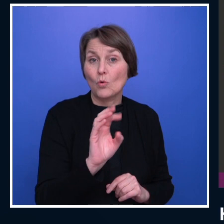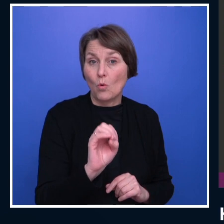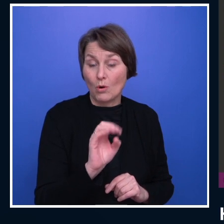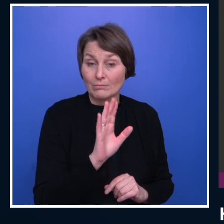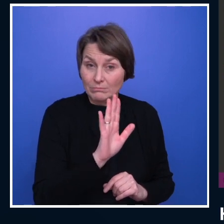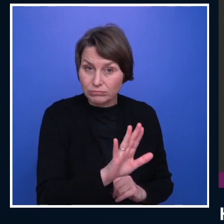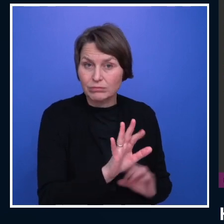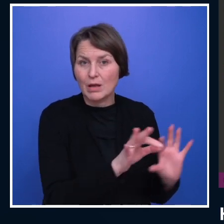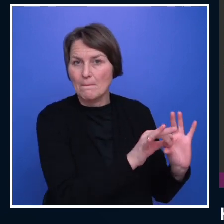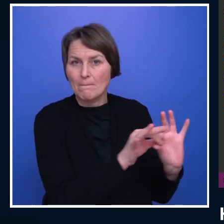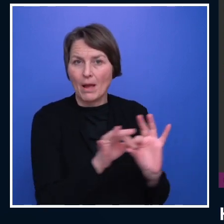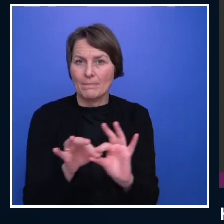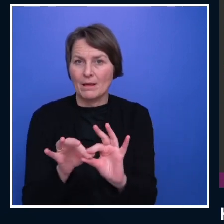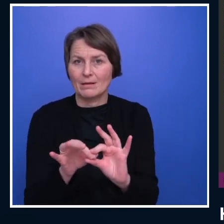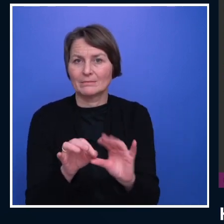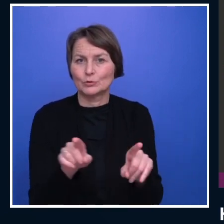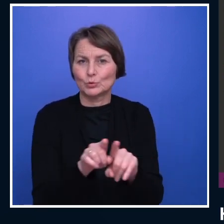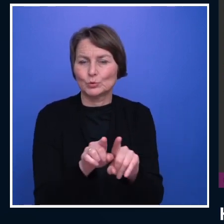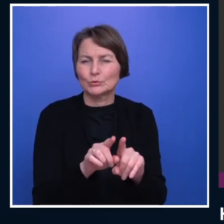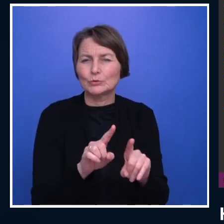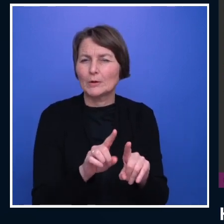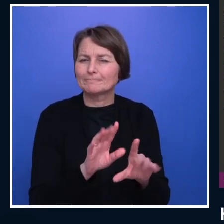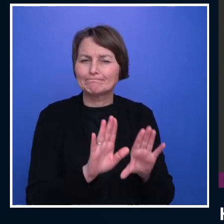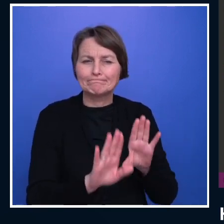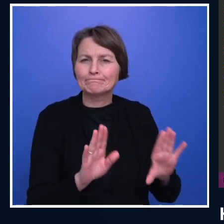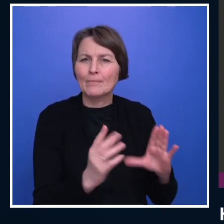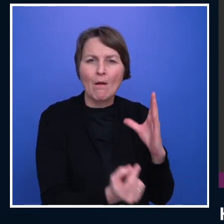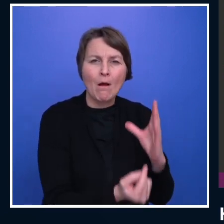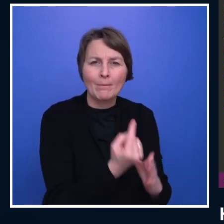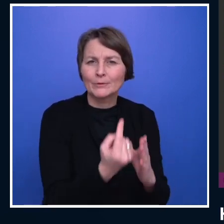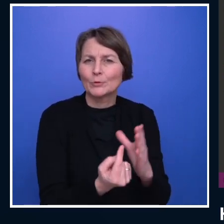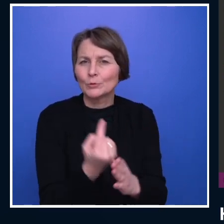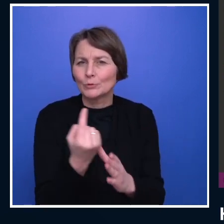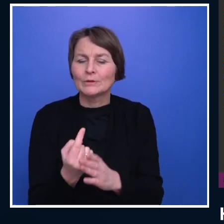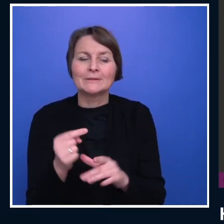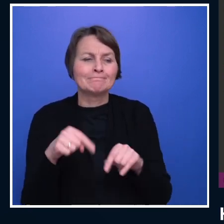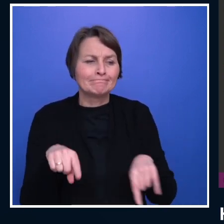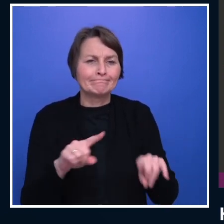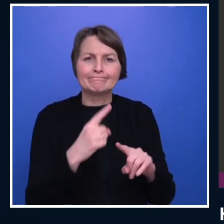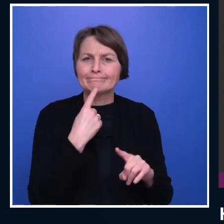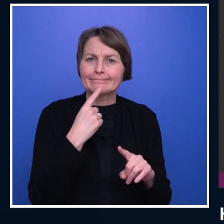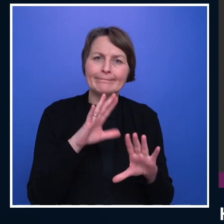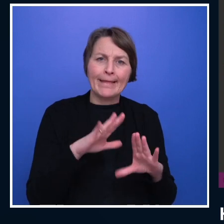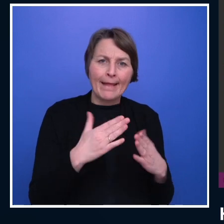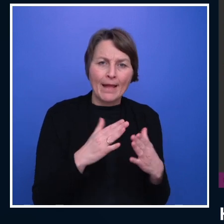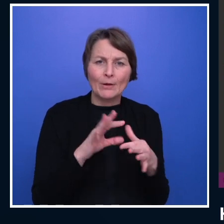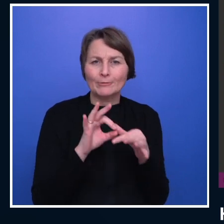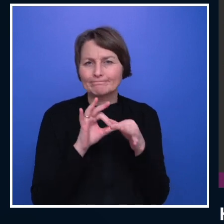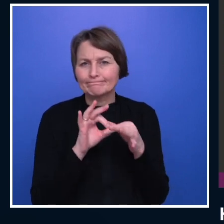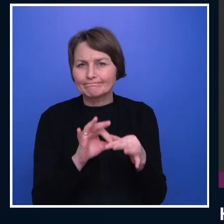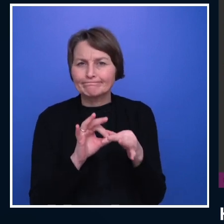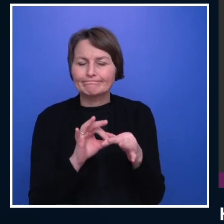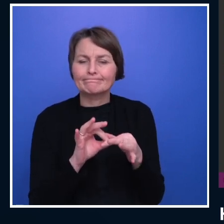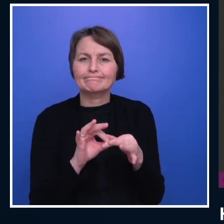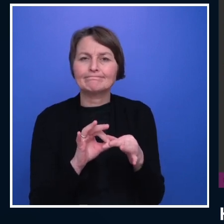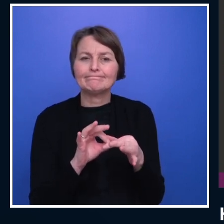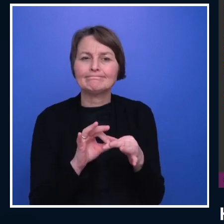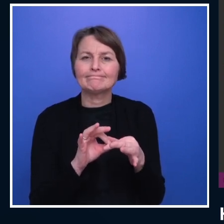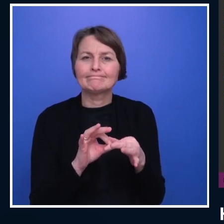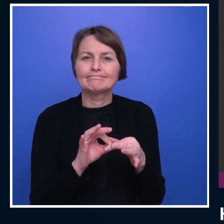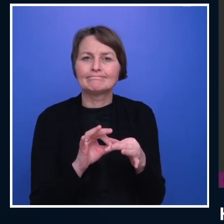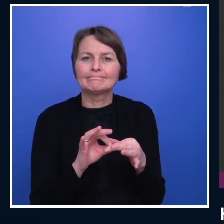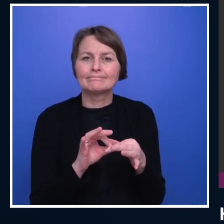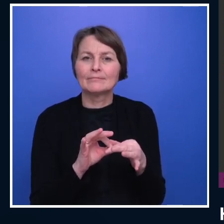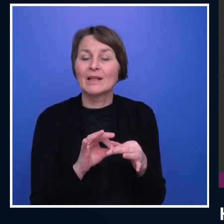So any number of opportunities to interact with and to spit back a redirect, to spit